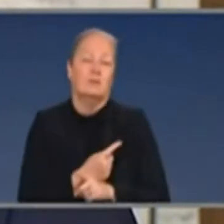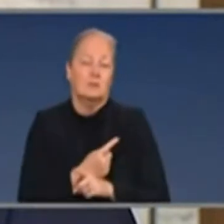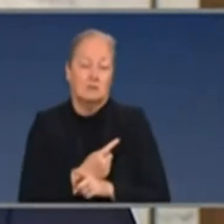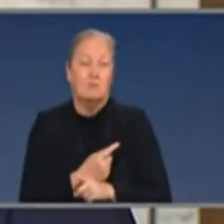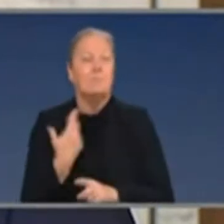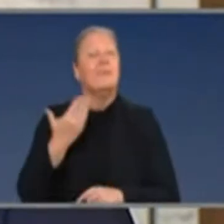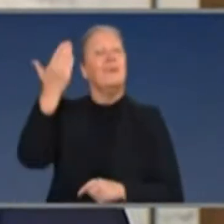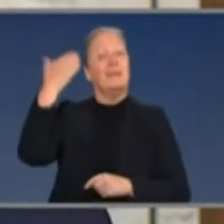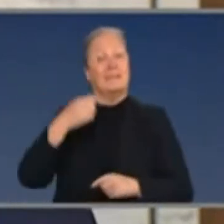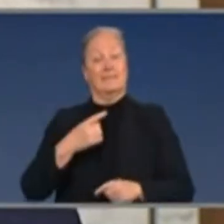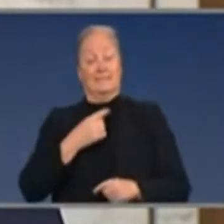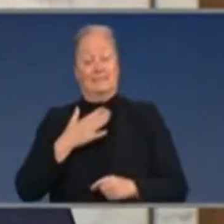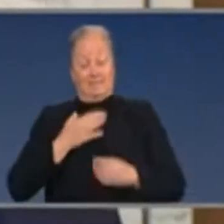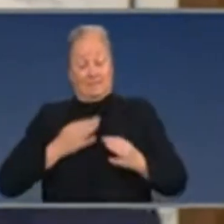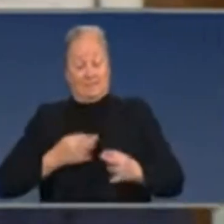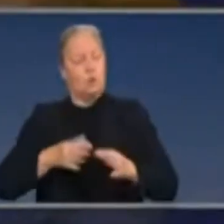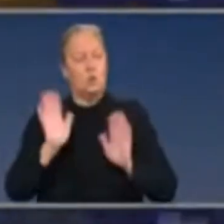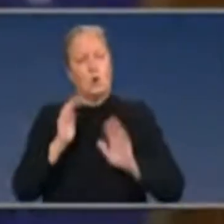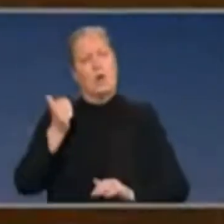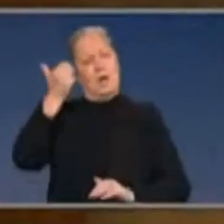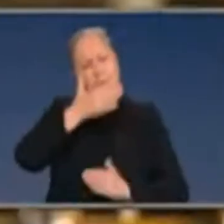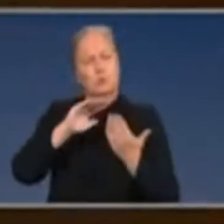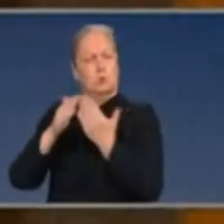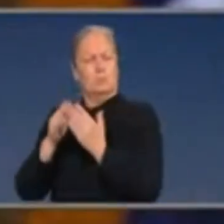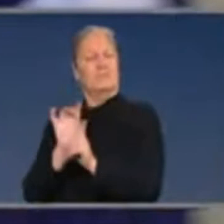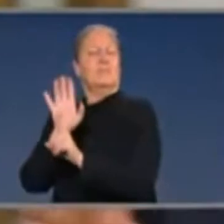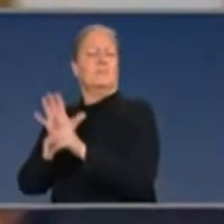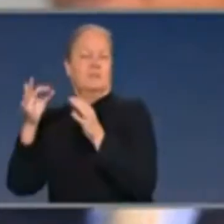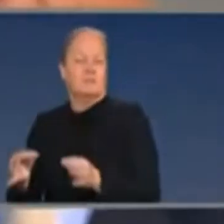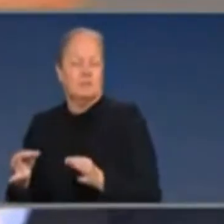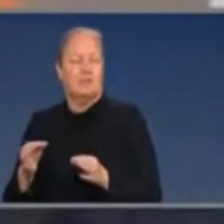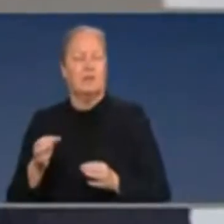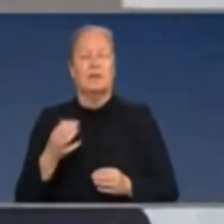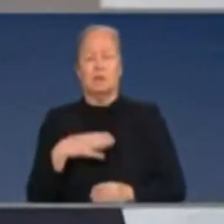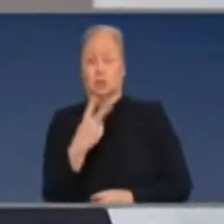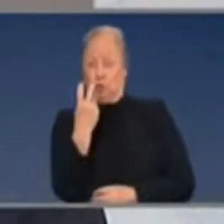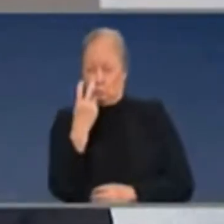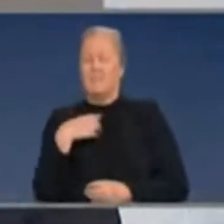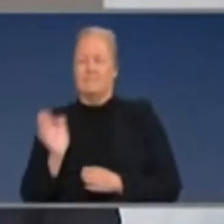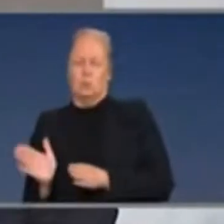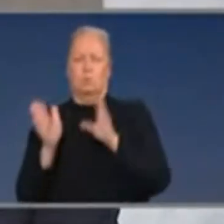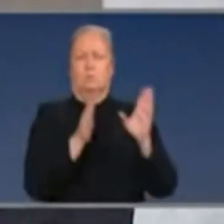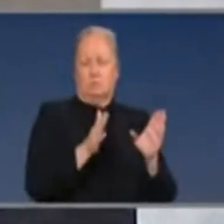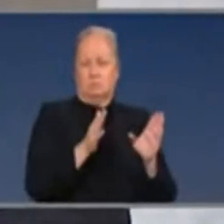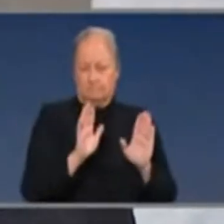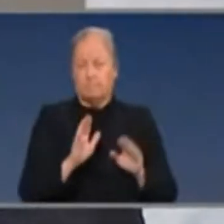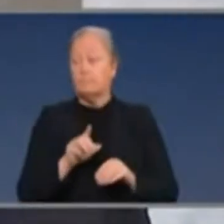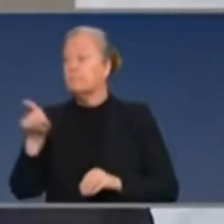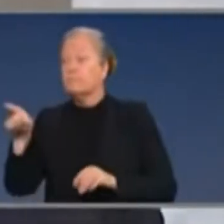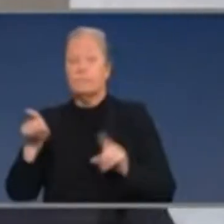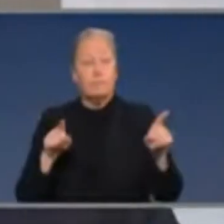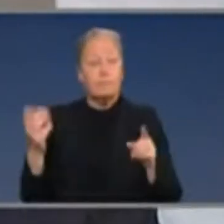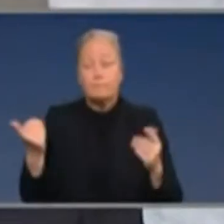our people, not to them. Okay, I think we've got time. We're going to have just two more, because then we're going to have to move on to here and here, and then